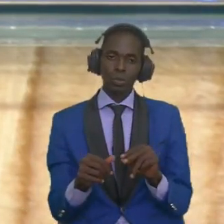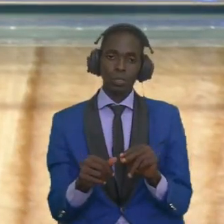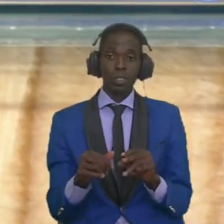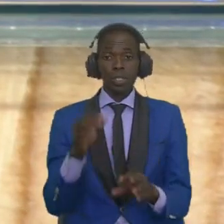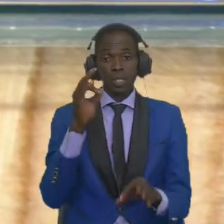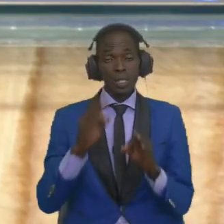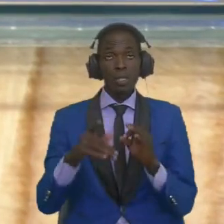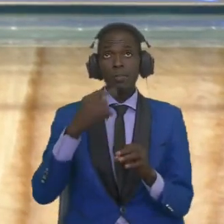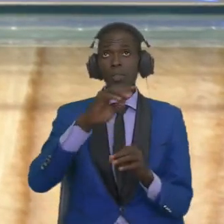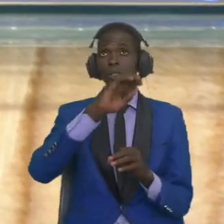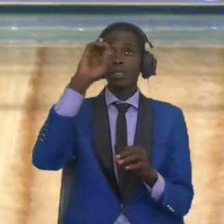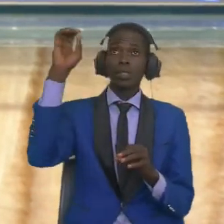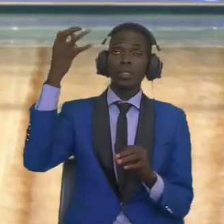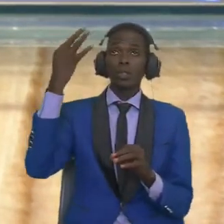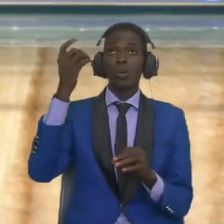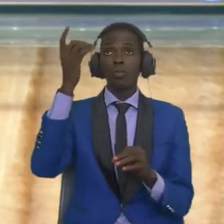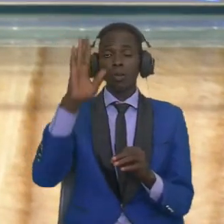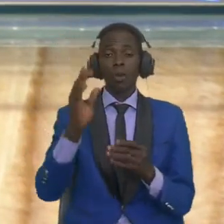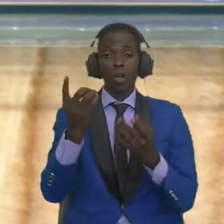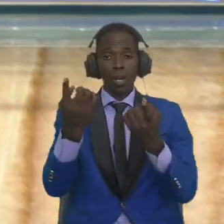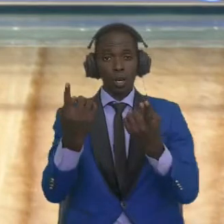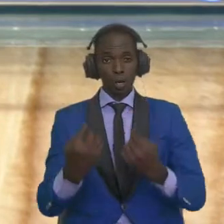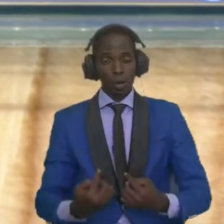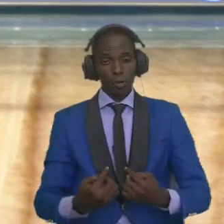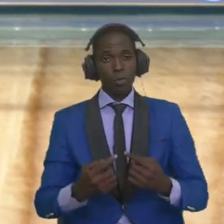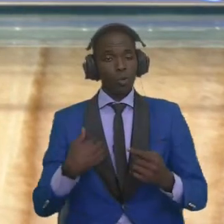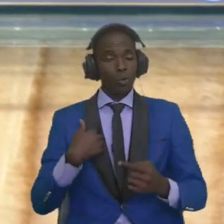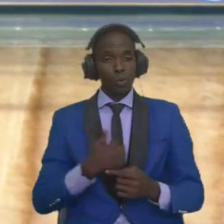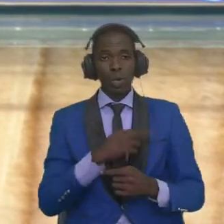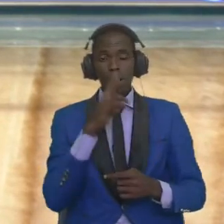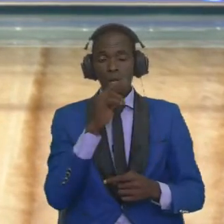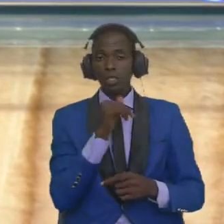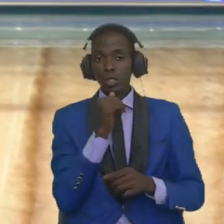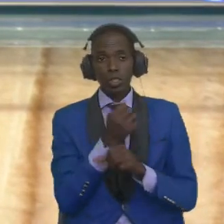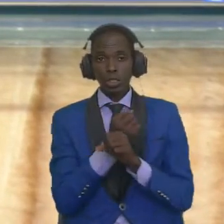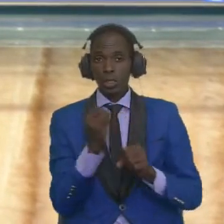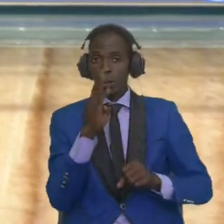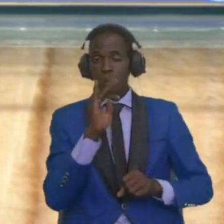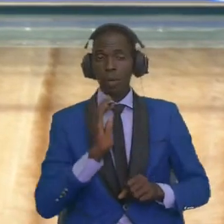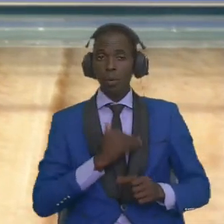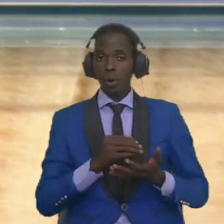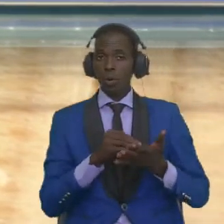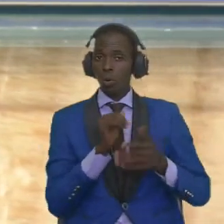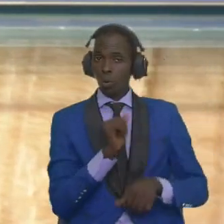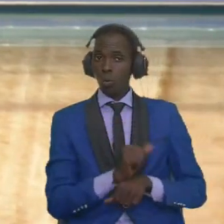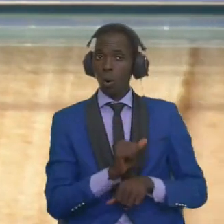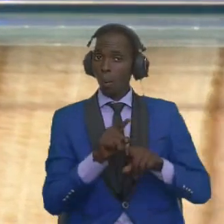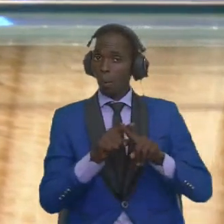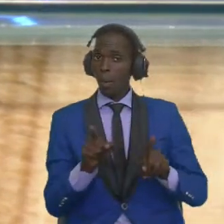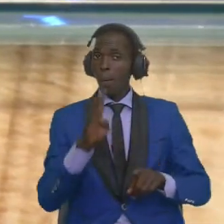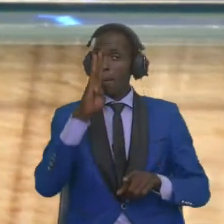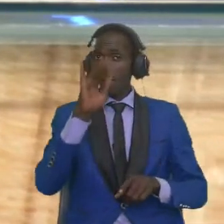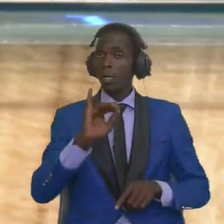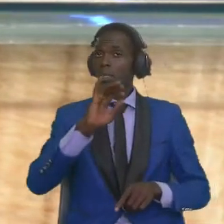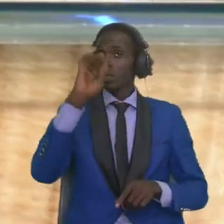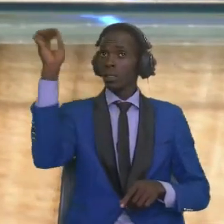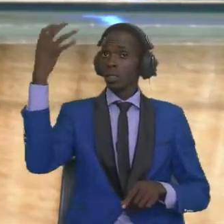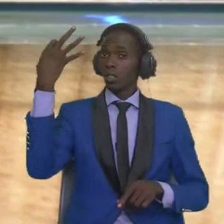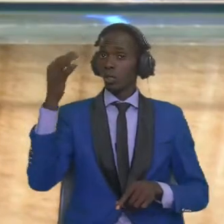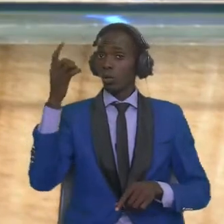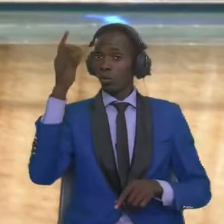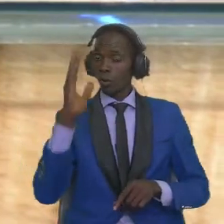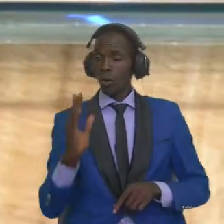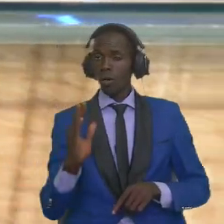and then we're saved not by works but by the grace of God, can we continue then in sin